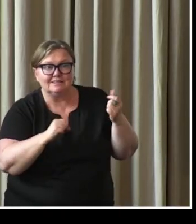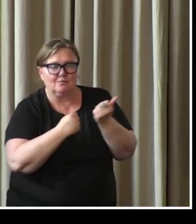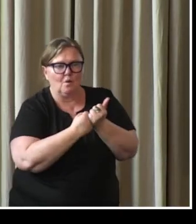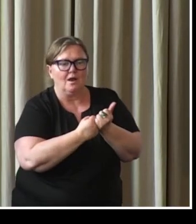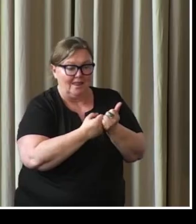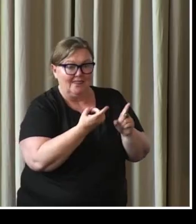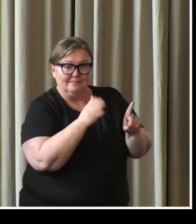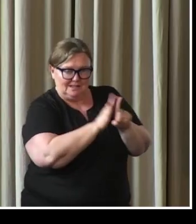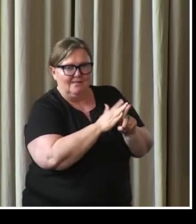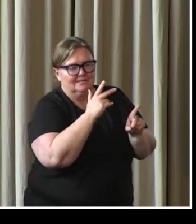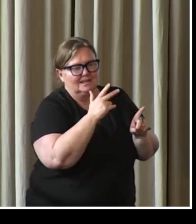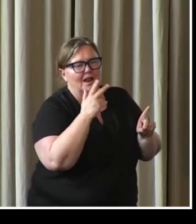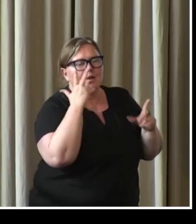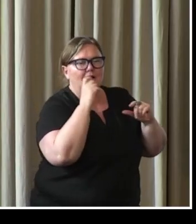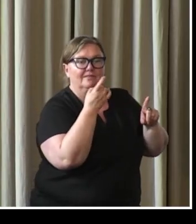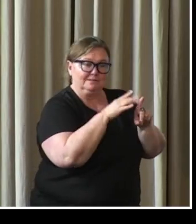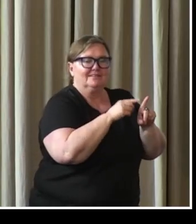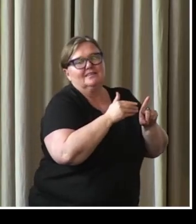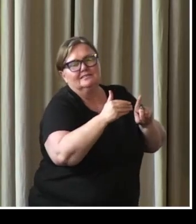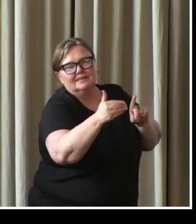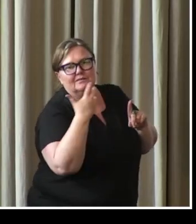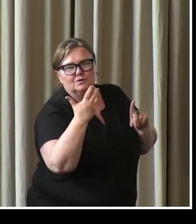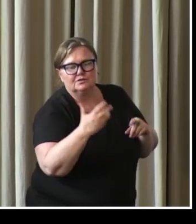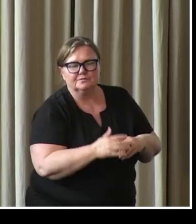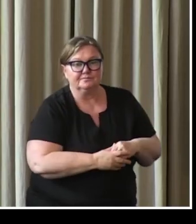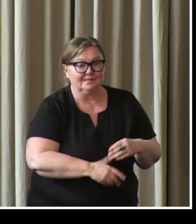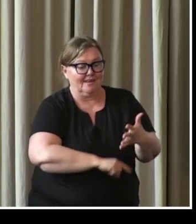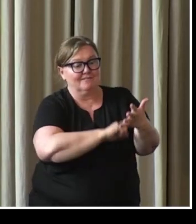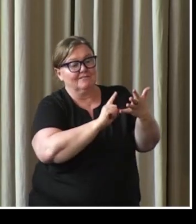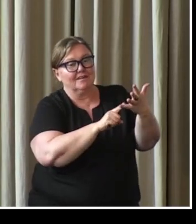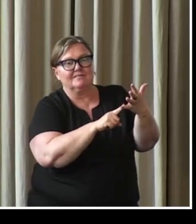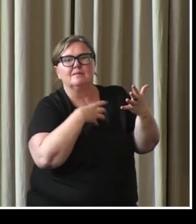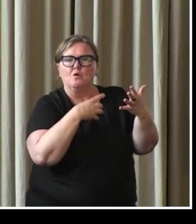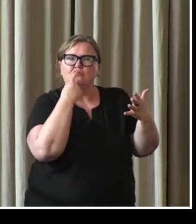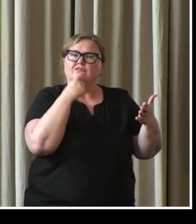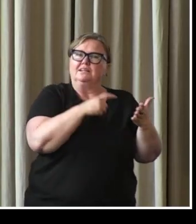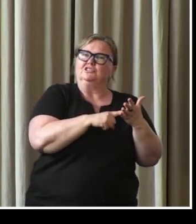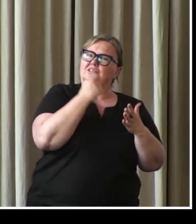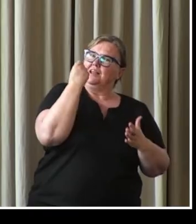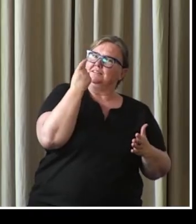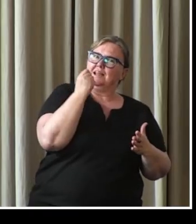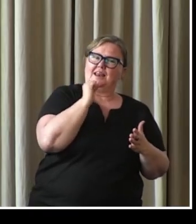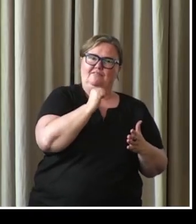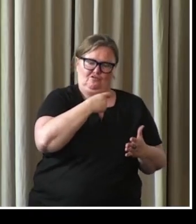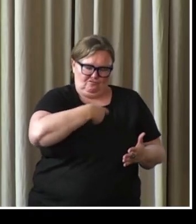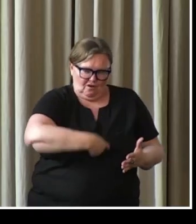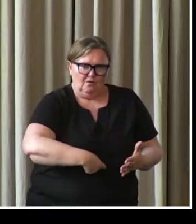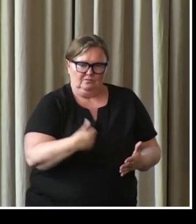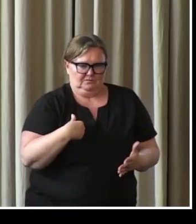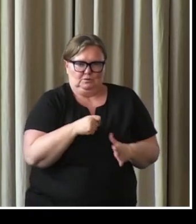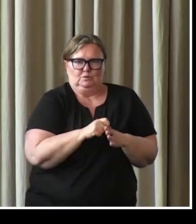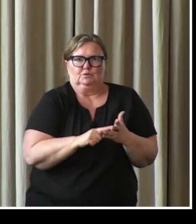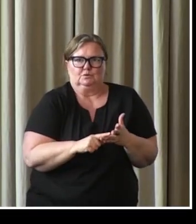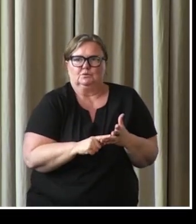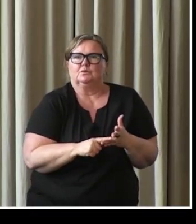the future. The fifth area was greater recognition and understanding of the roles mental health carers play